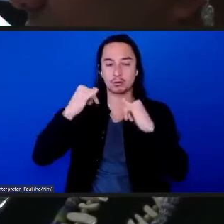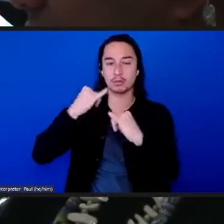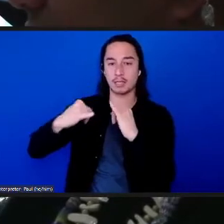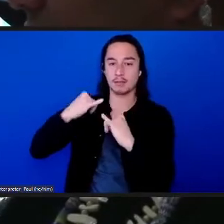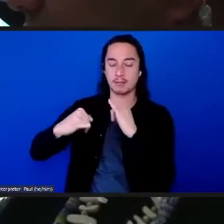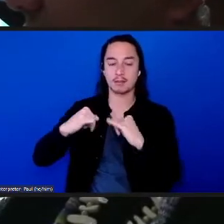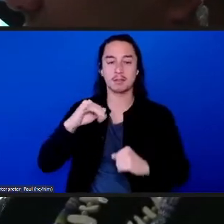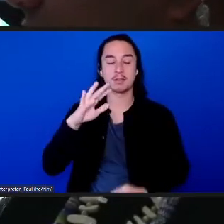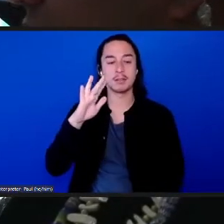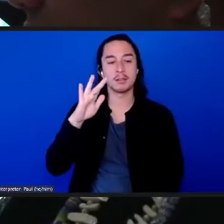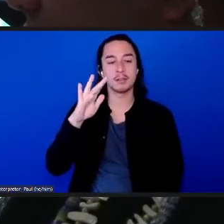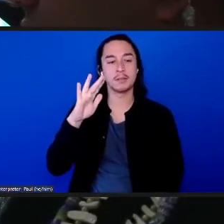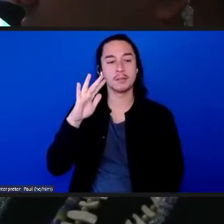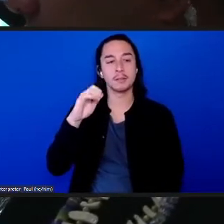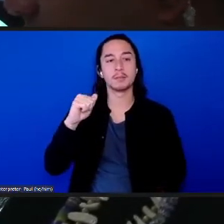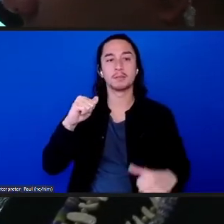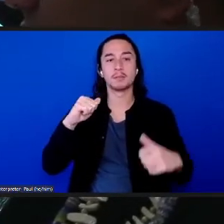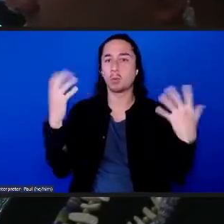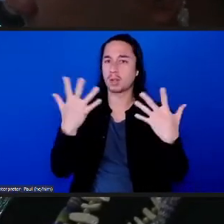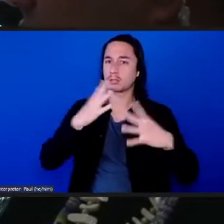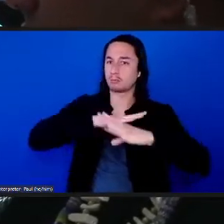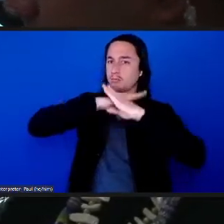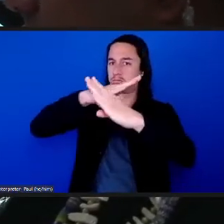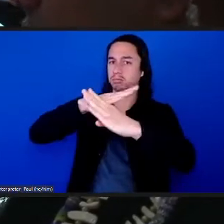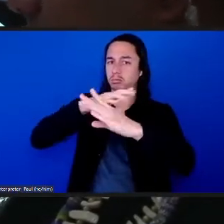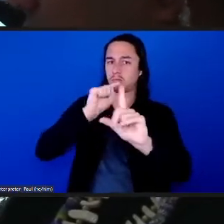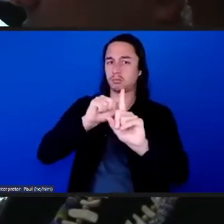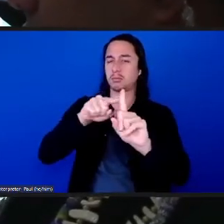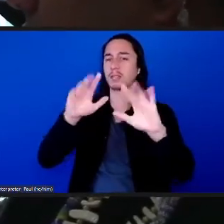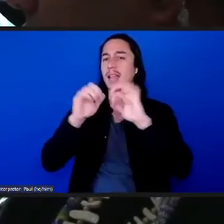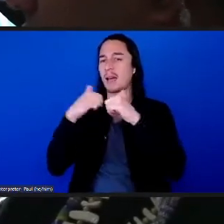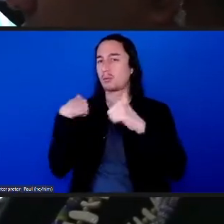of what stands in the way and what we can do about it.